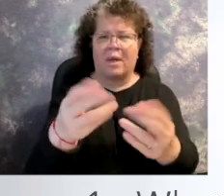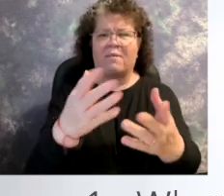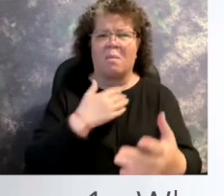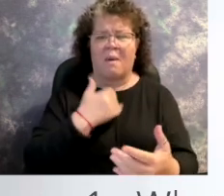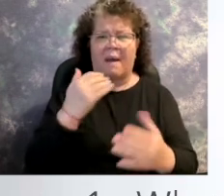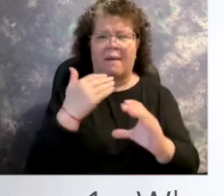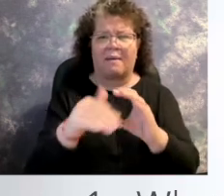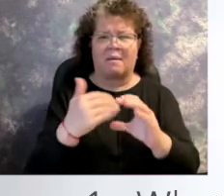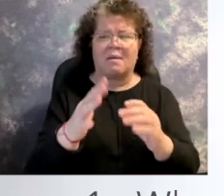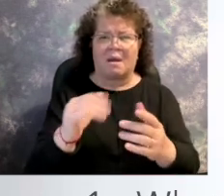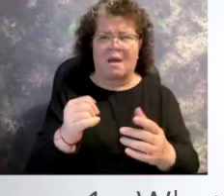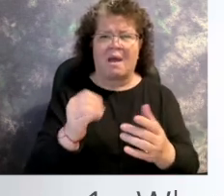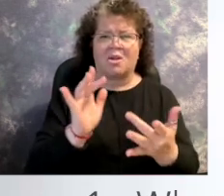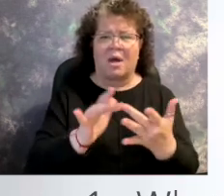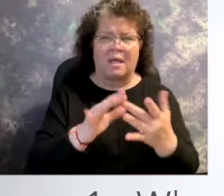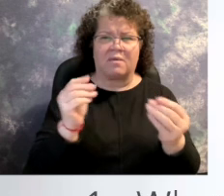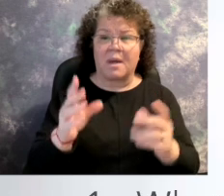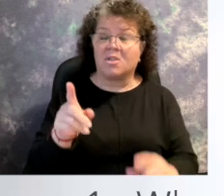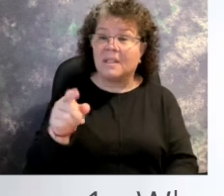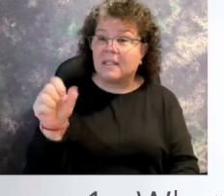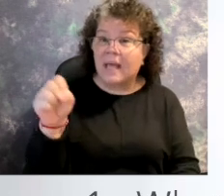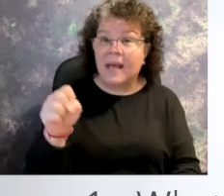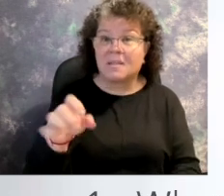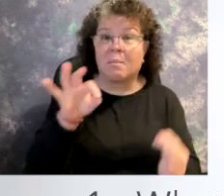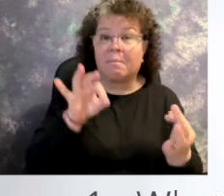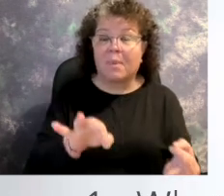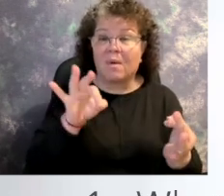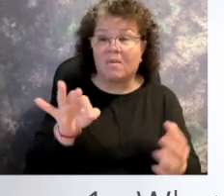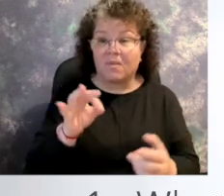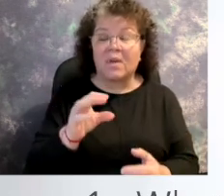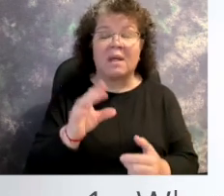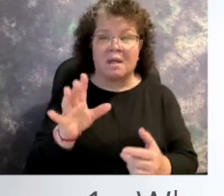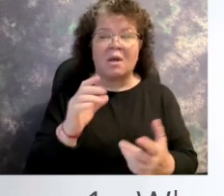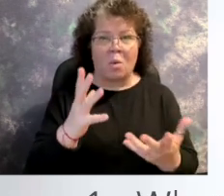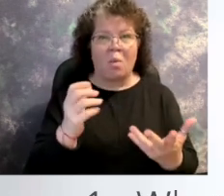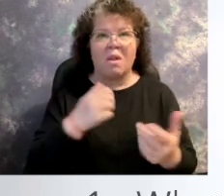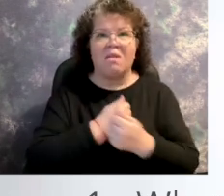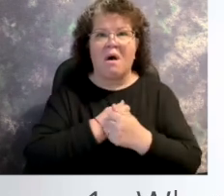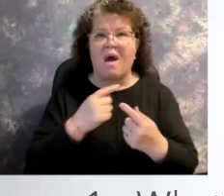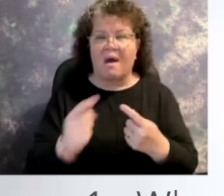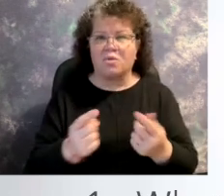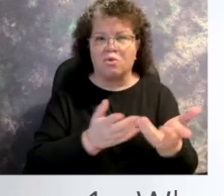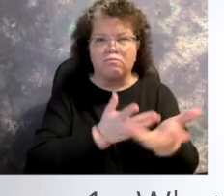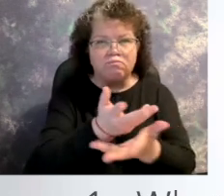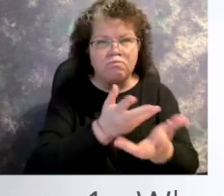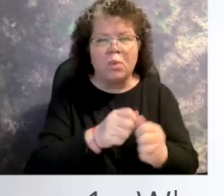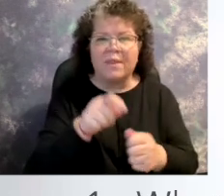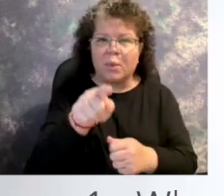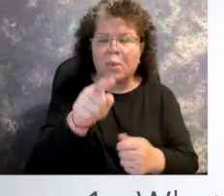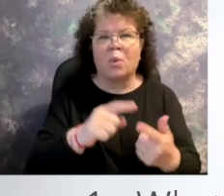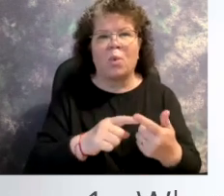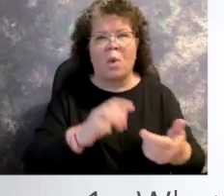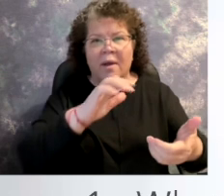community. that'd be great. Actually, this is exactly what we're looking for. So we would love to engage with you and collaborate, and you know even